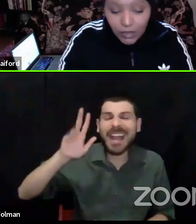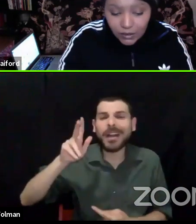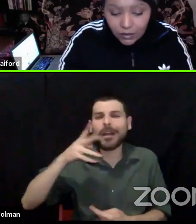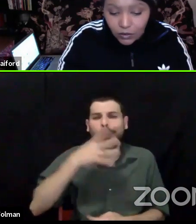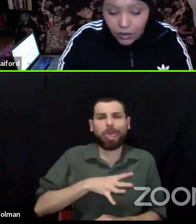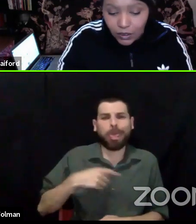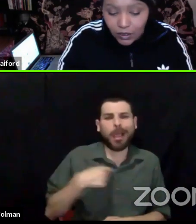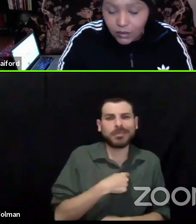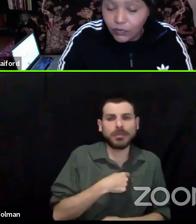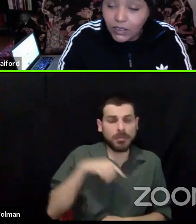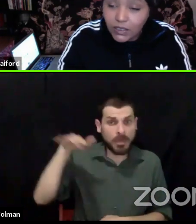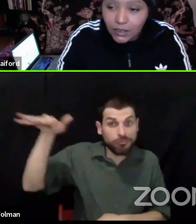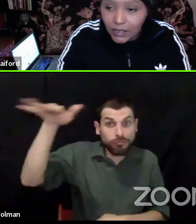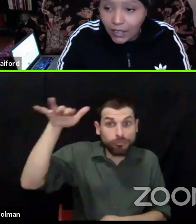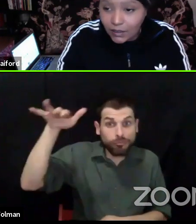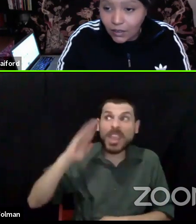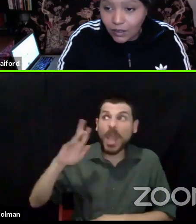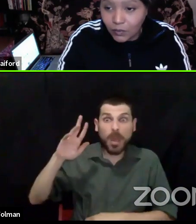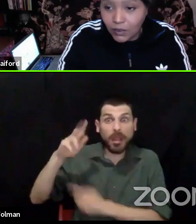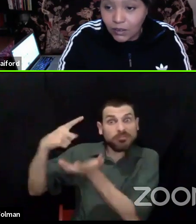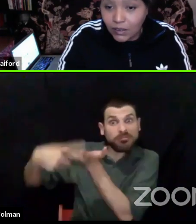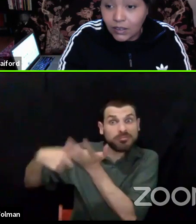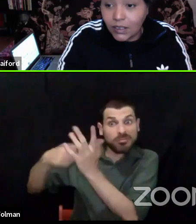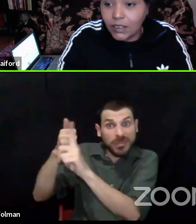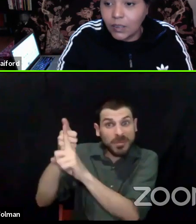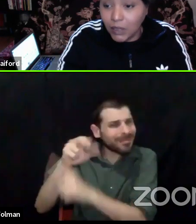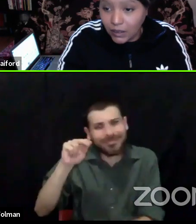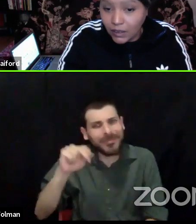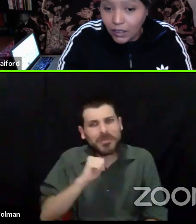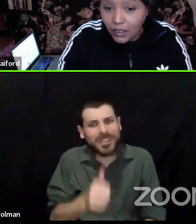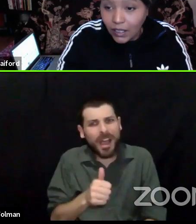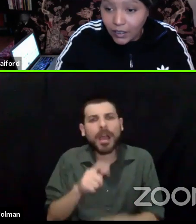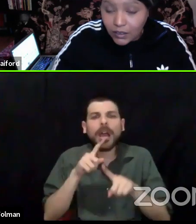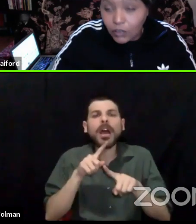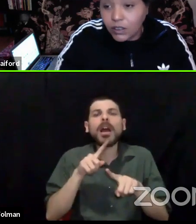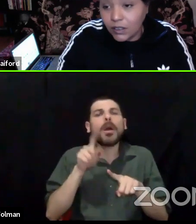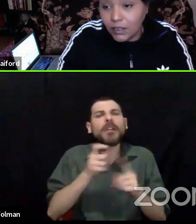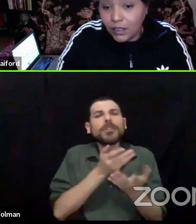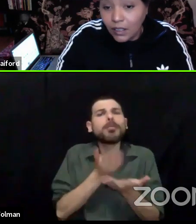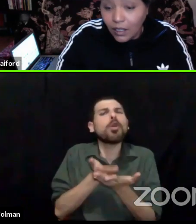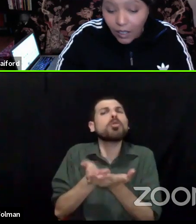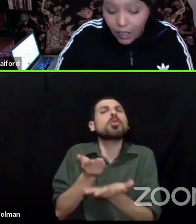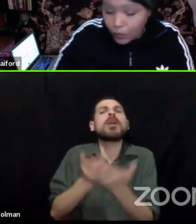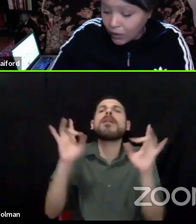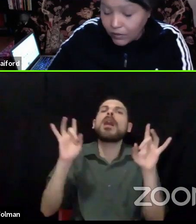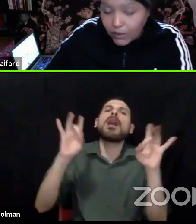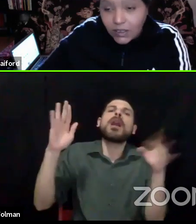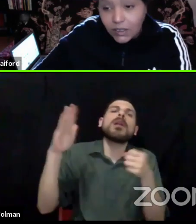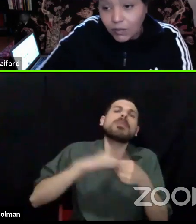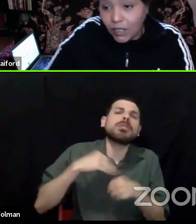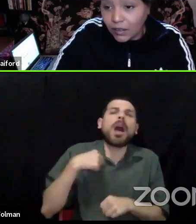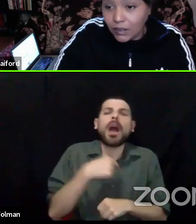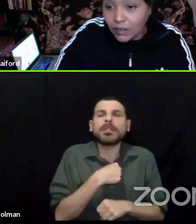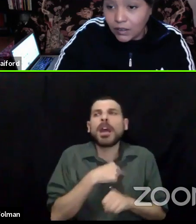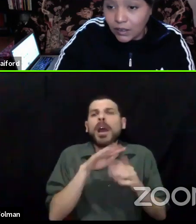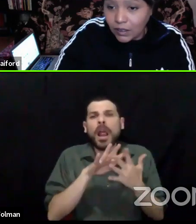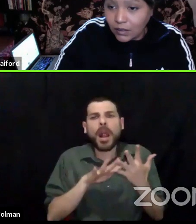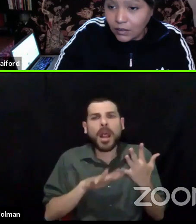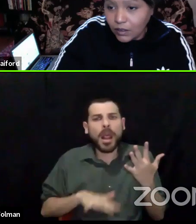show that your vicious attacks on our community systemically and socially are a part of the system that